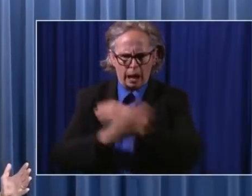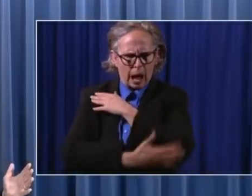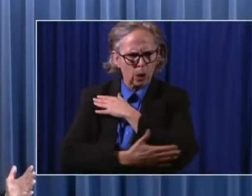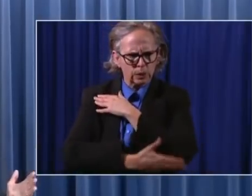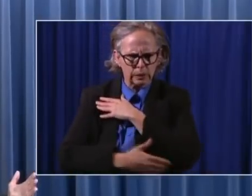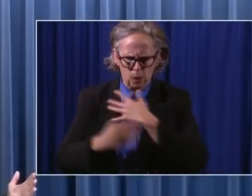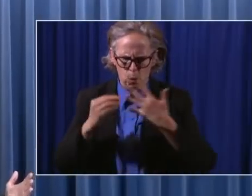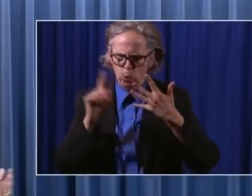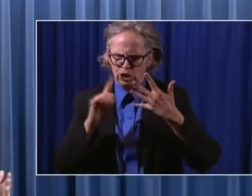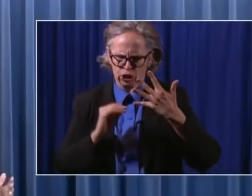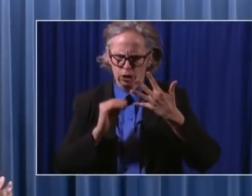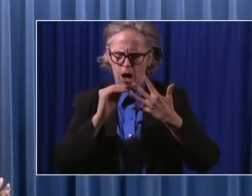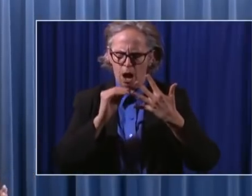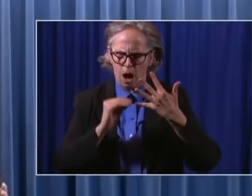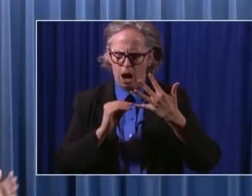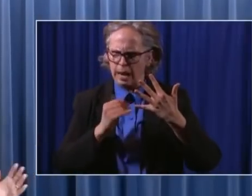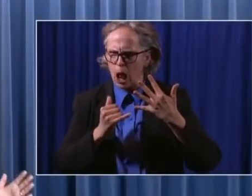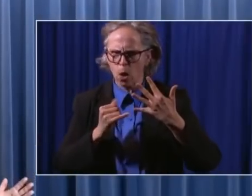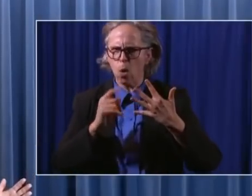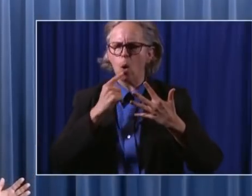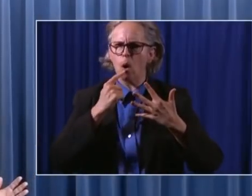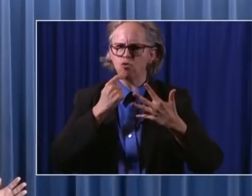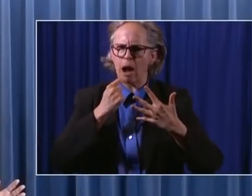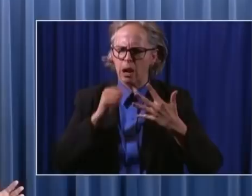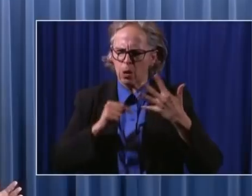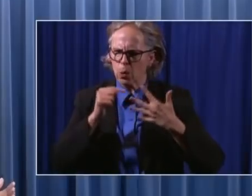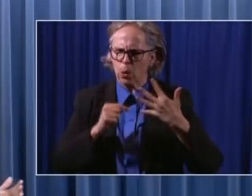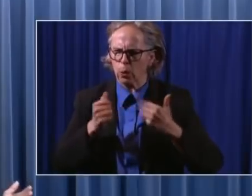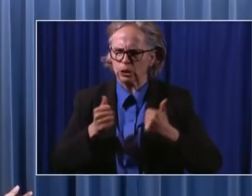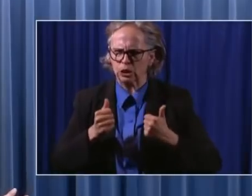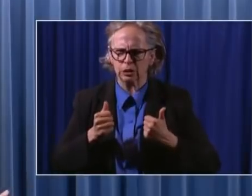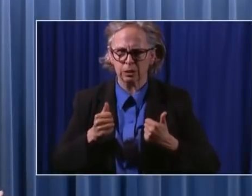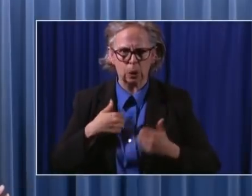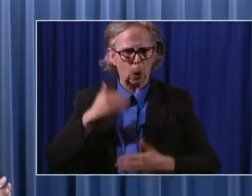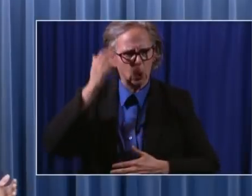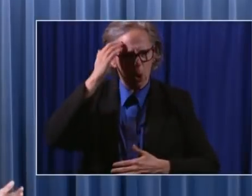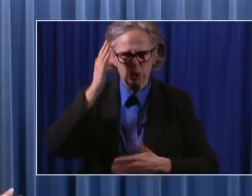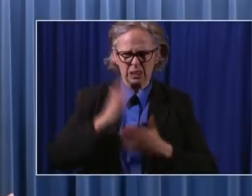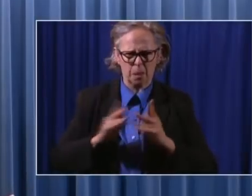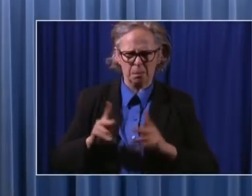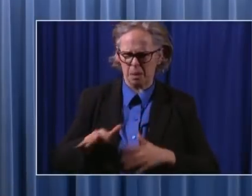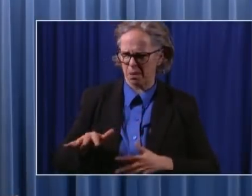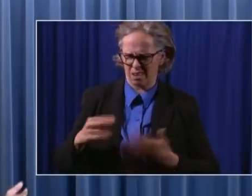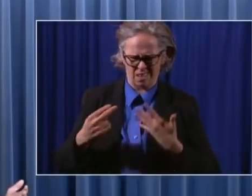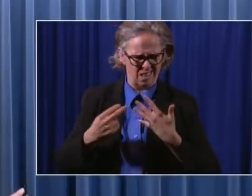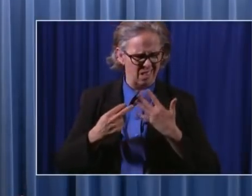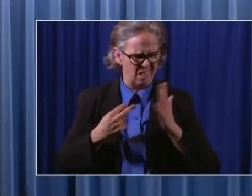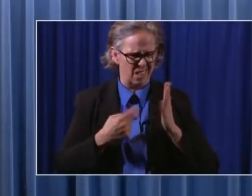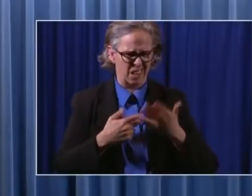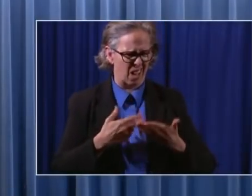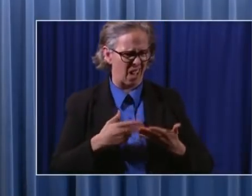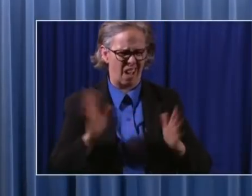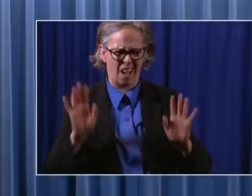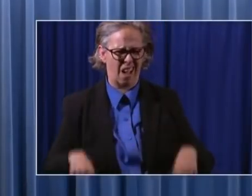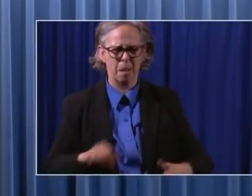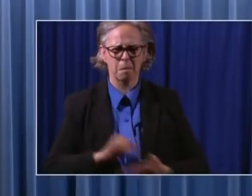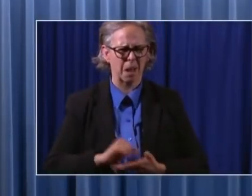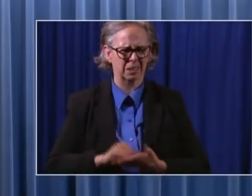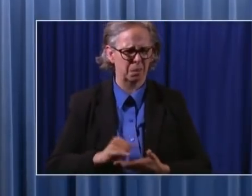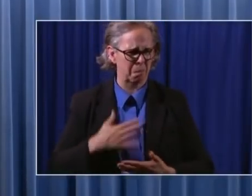around Ohio, there are people who have said, well, that can't be. You know, they look to their spouse and they say, well, that can't be. Our county can't be